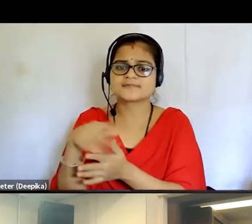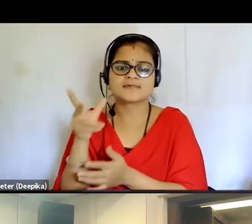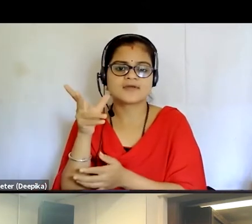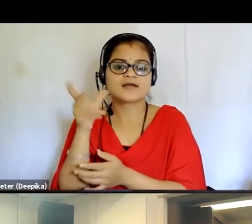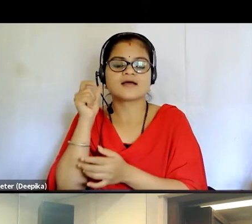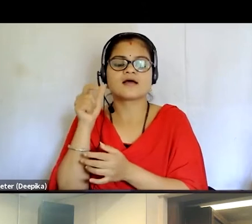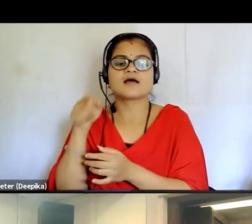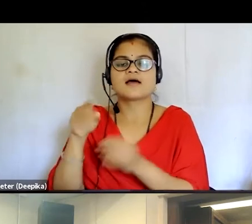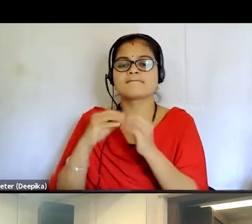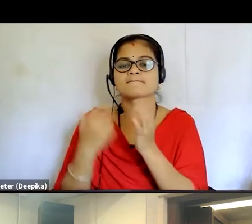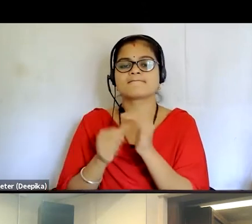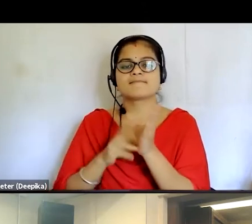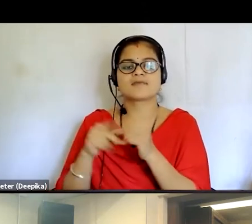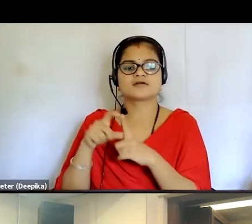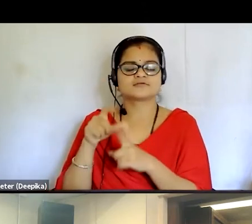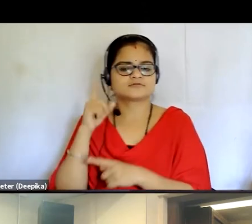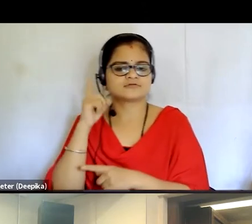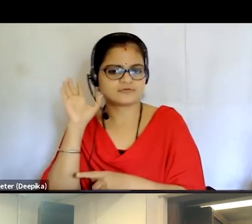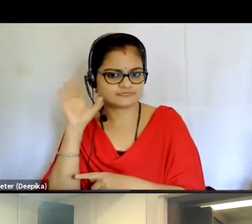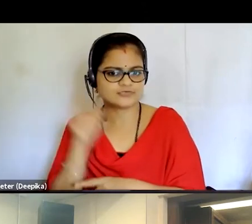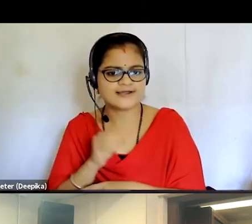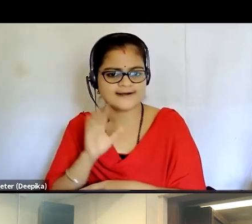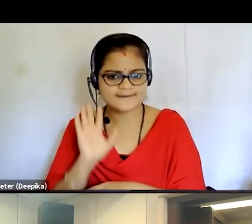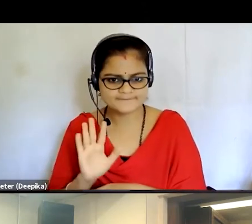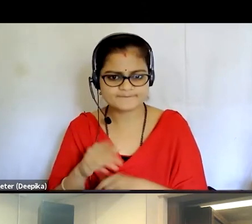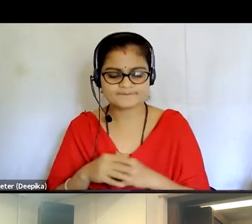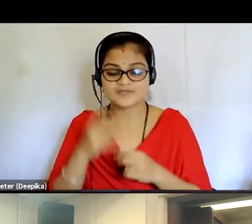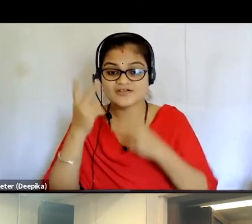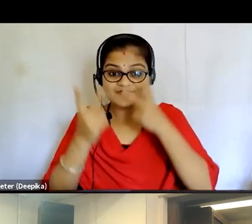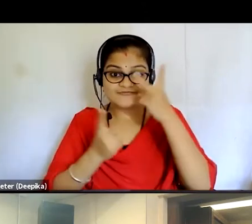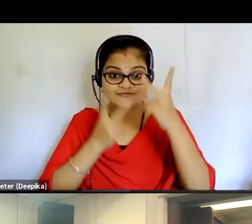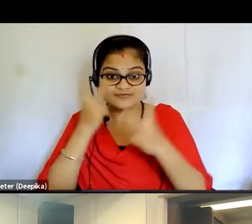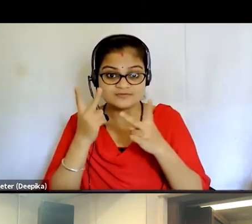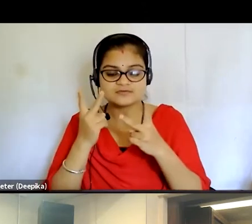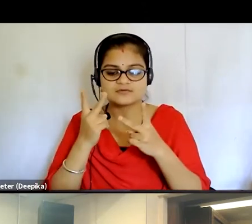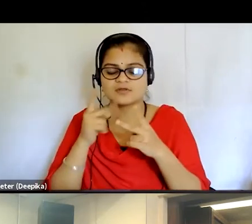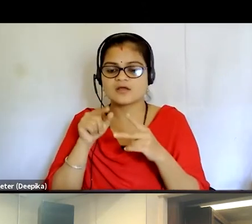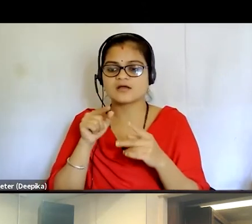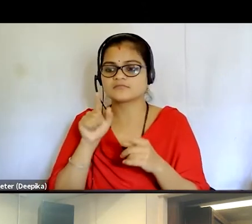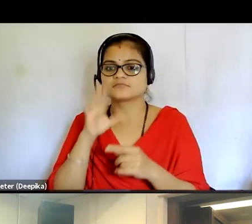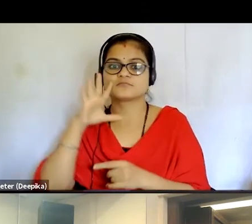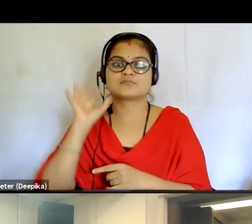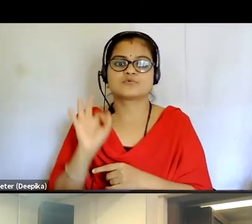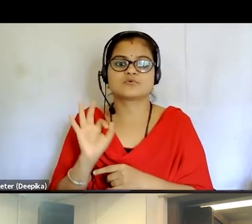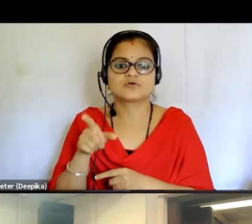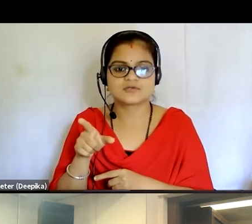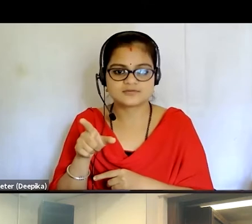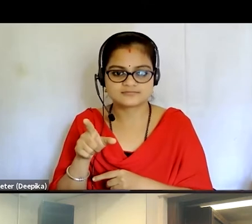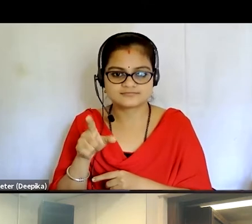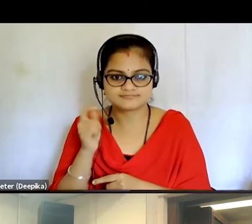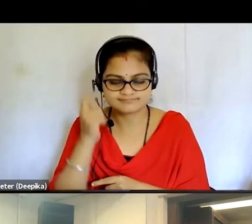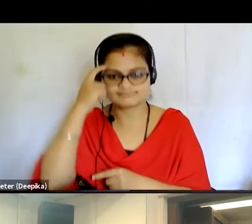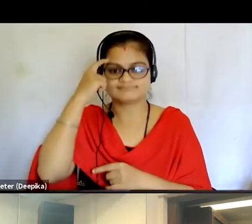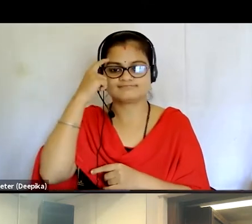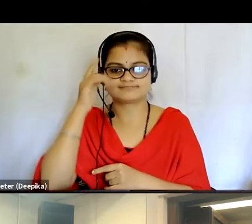brand. So while a visual identity has always been consistent across touch points, there are today